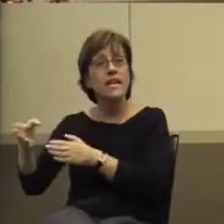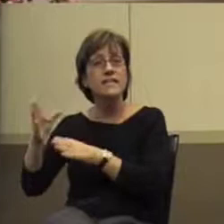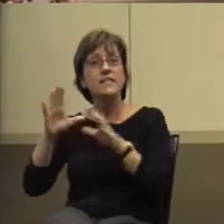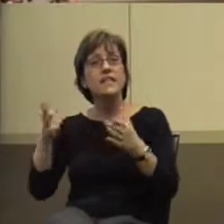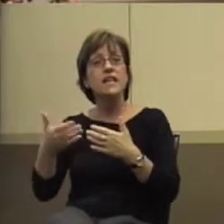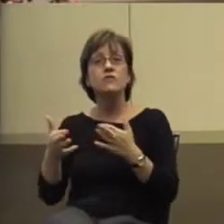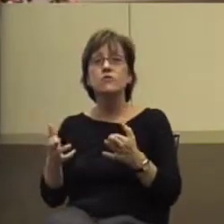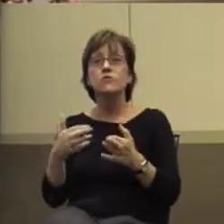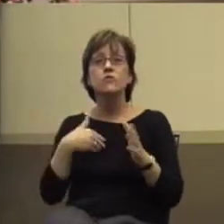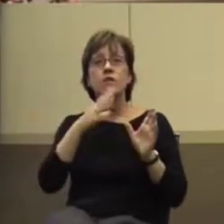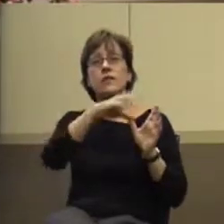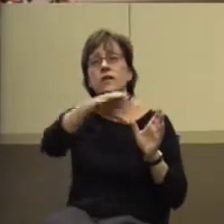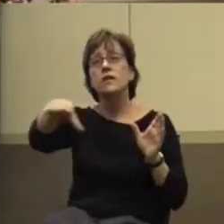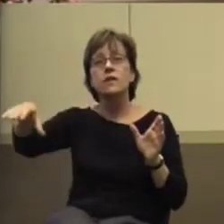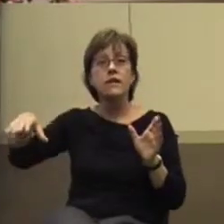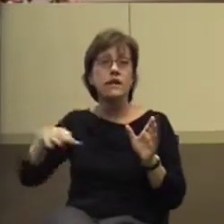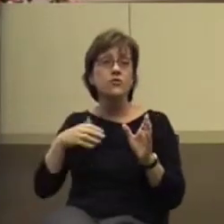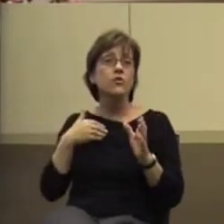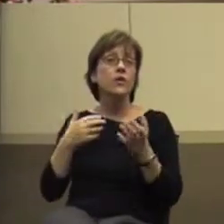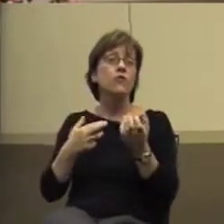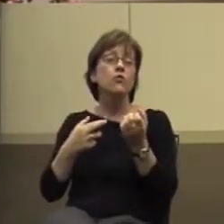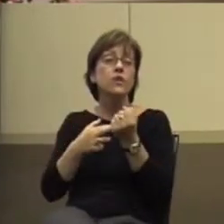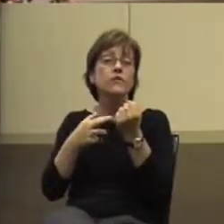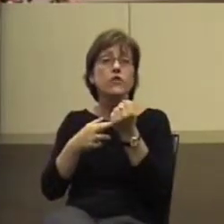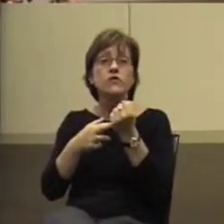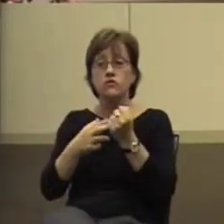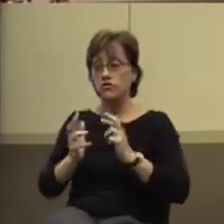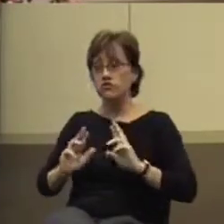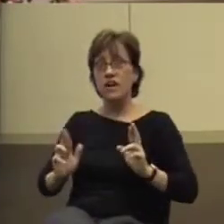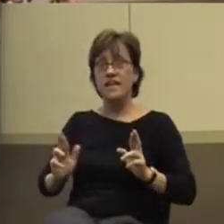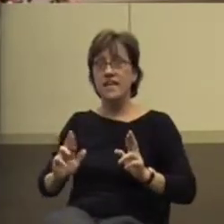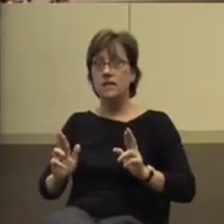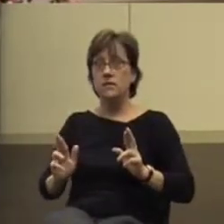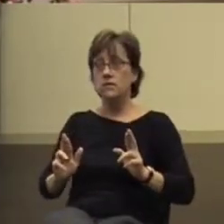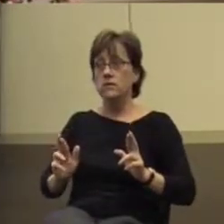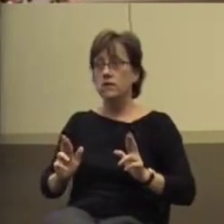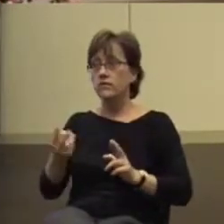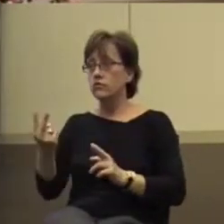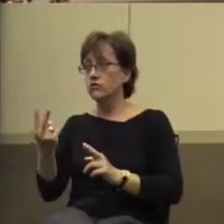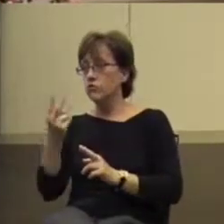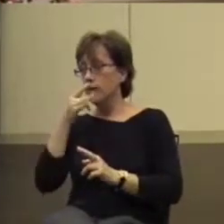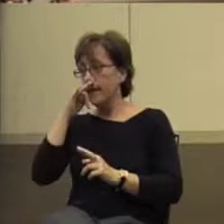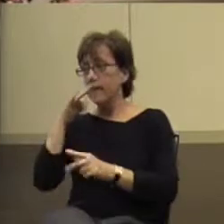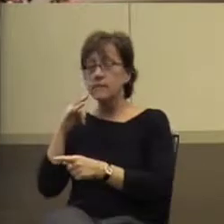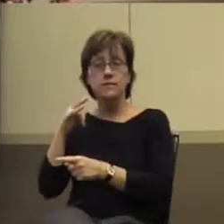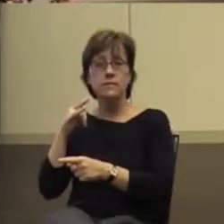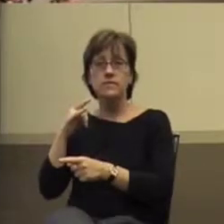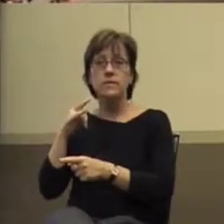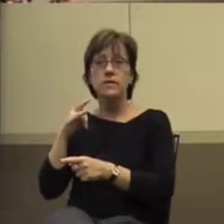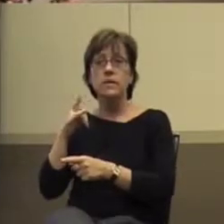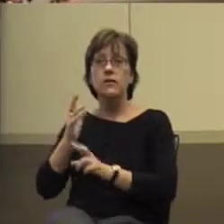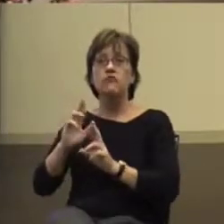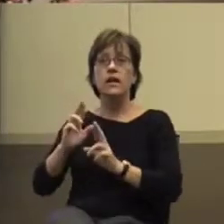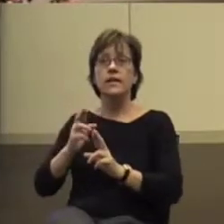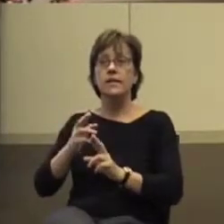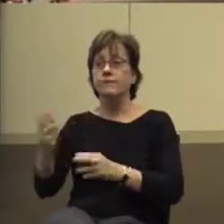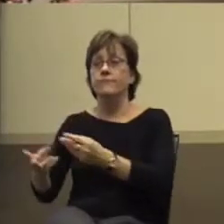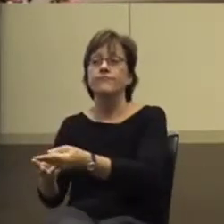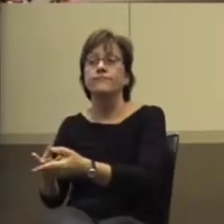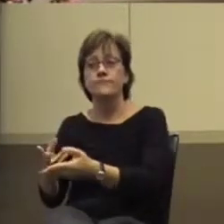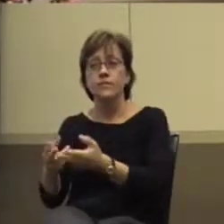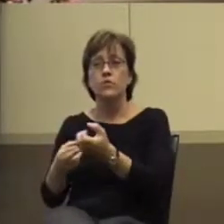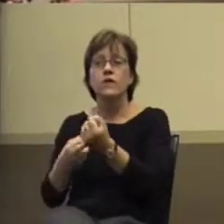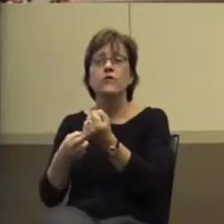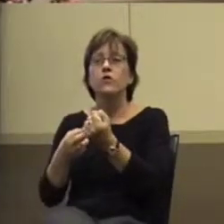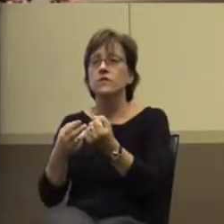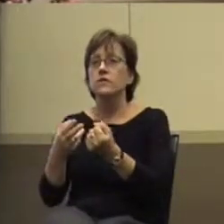have like the reinforcers at the ready, you know, and like if there's like 2 kids, then, or